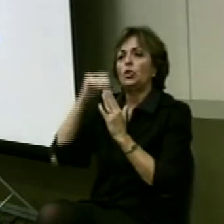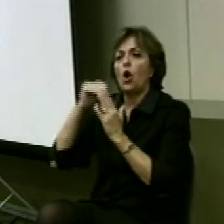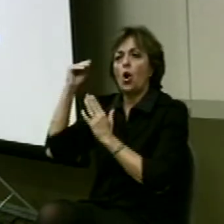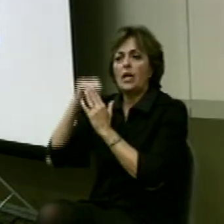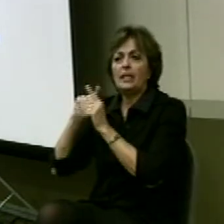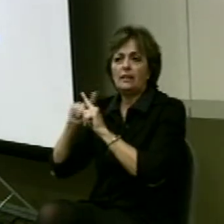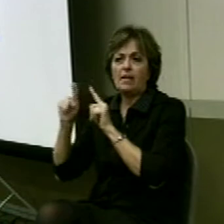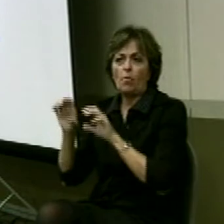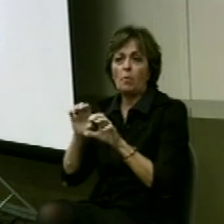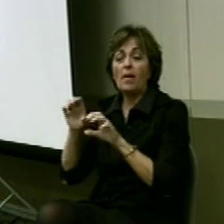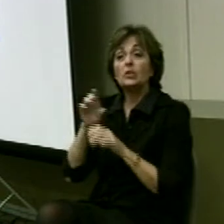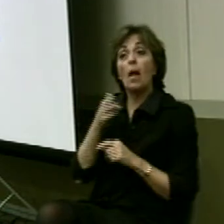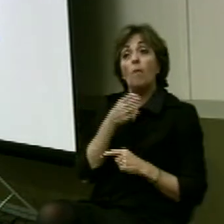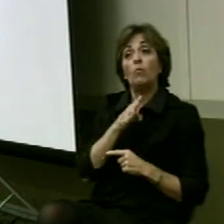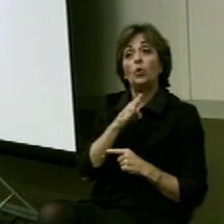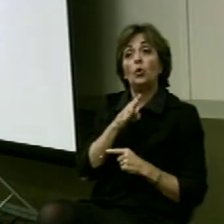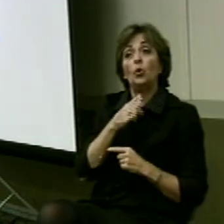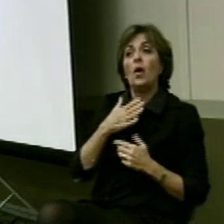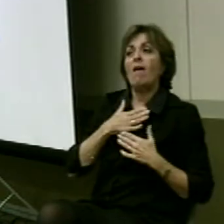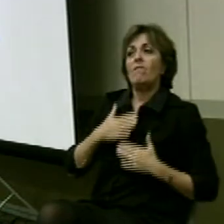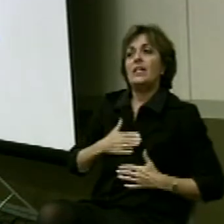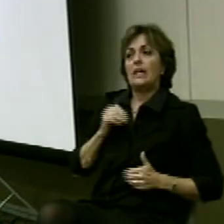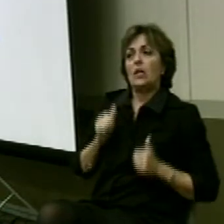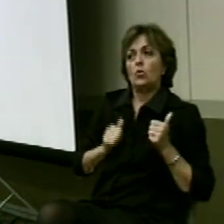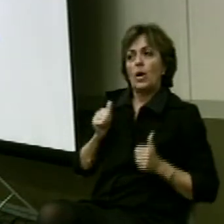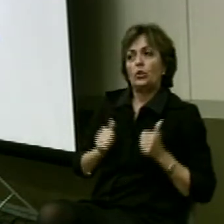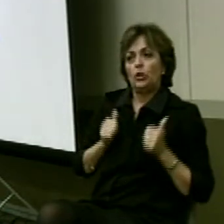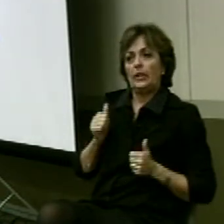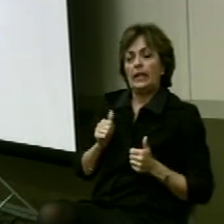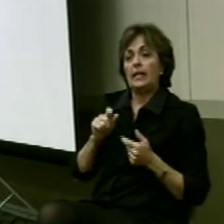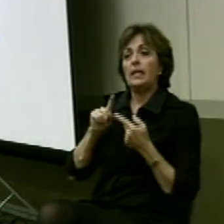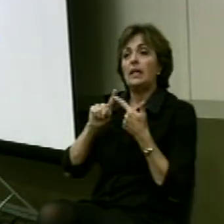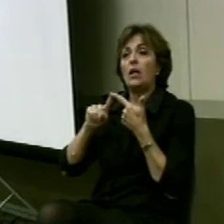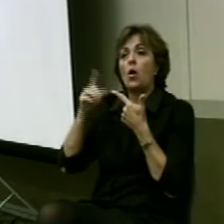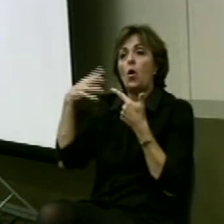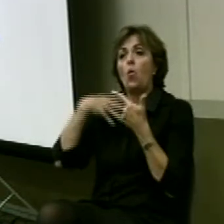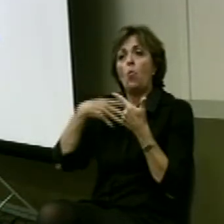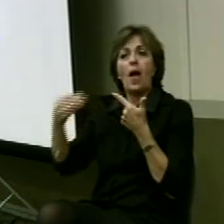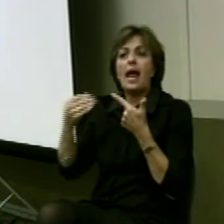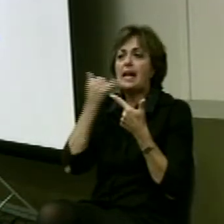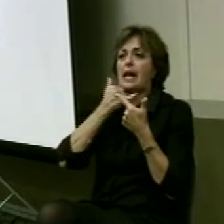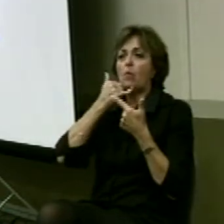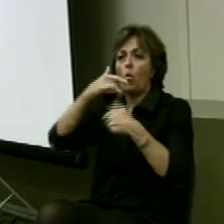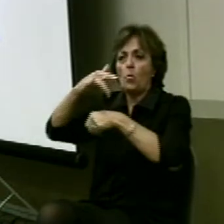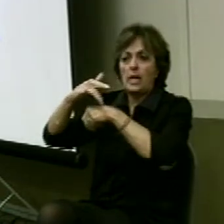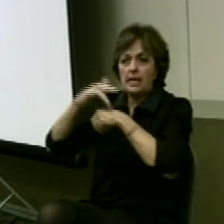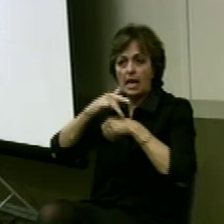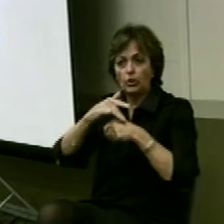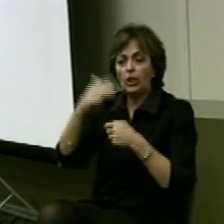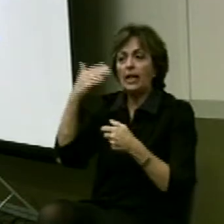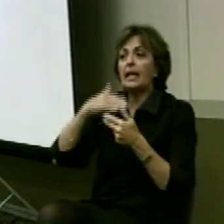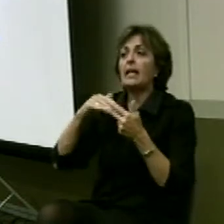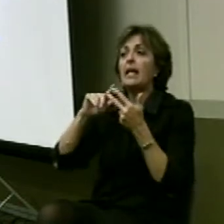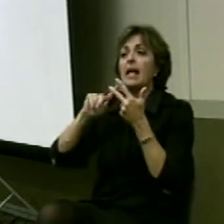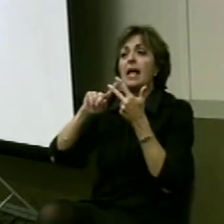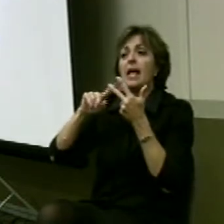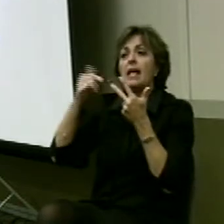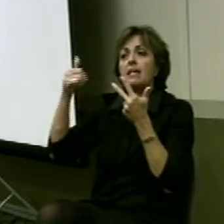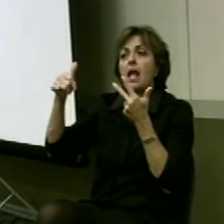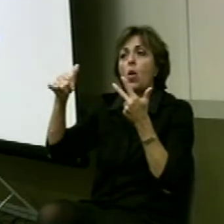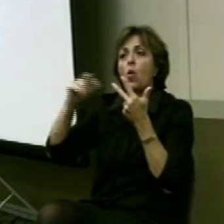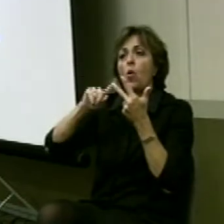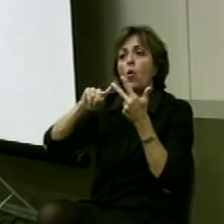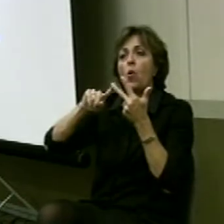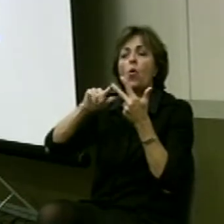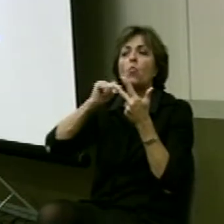able to chart the different behaviors. The blue is the physical aggression, the white is the inappropriate